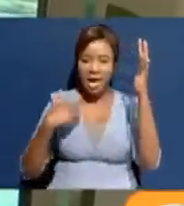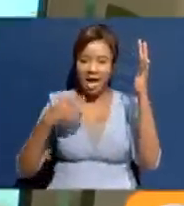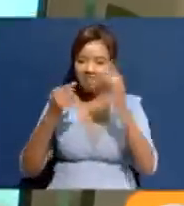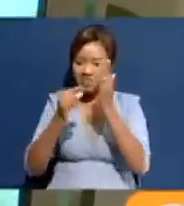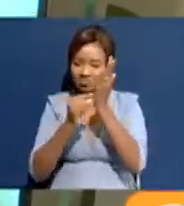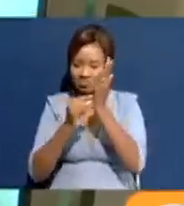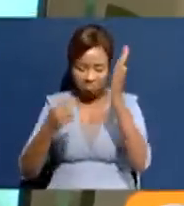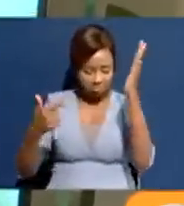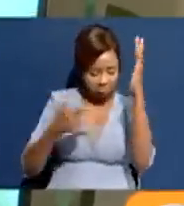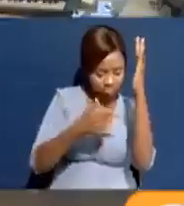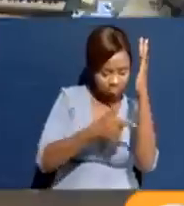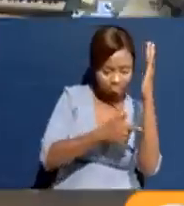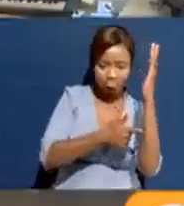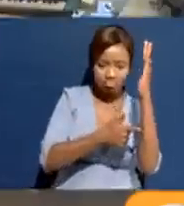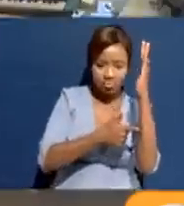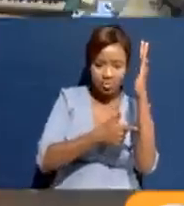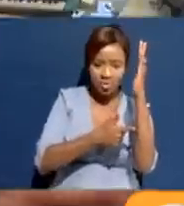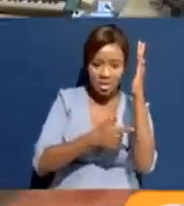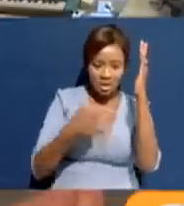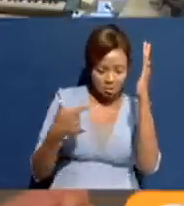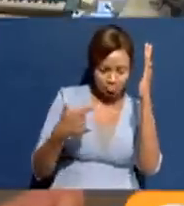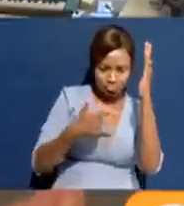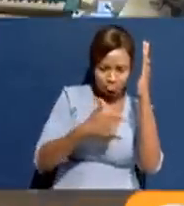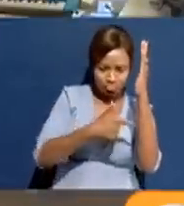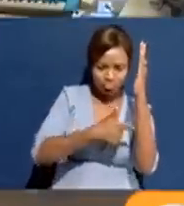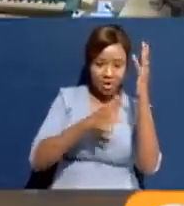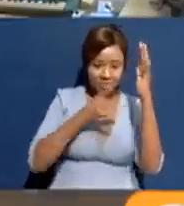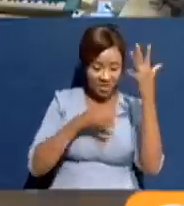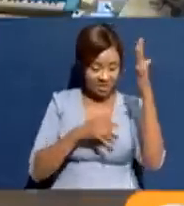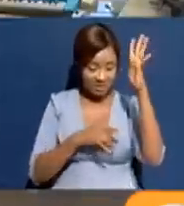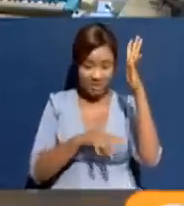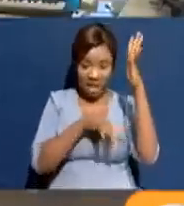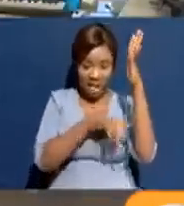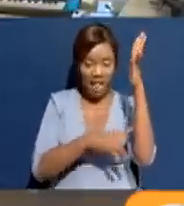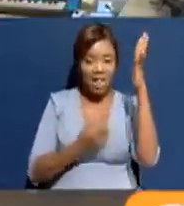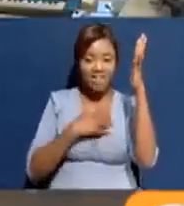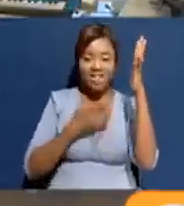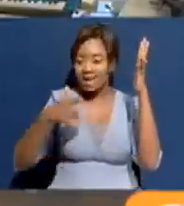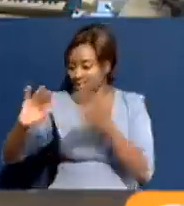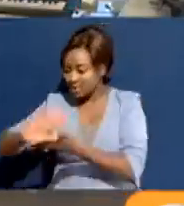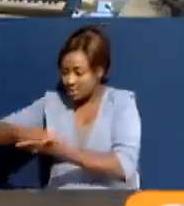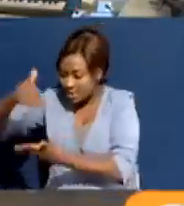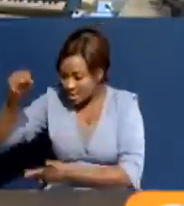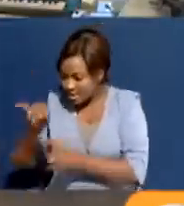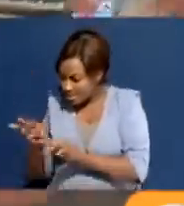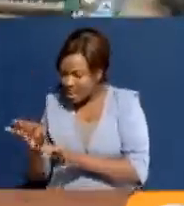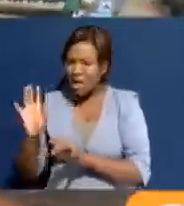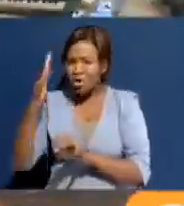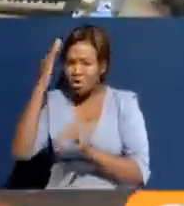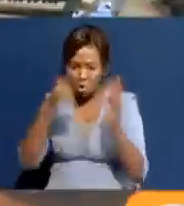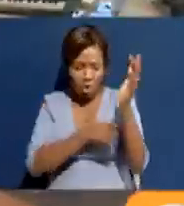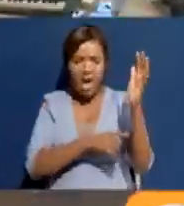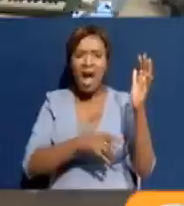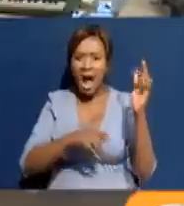noises produced in the tree. And you put sensors in the trees, and they can tell if there's a weevil there. So instead of treating a